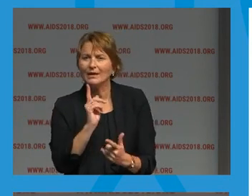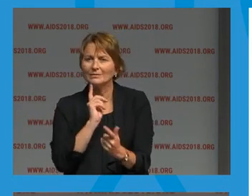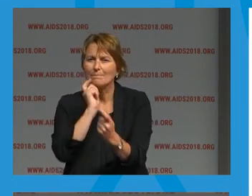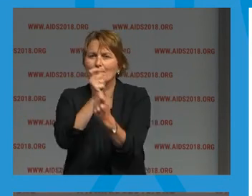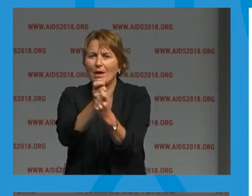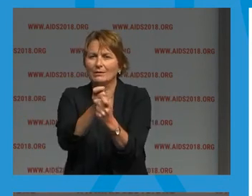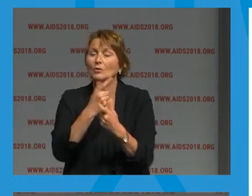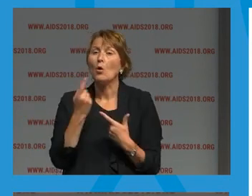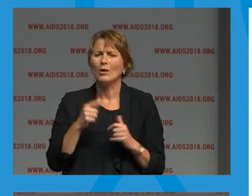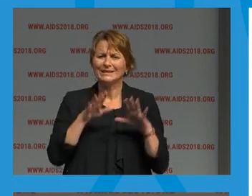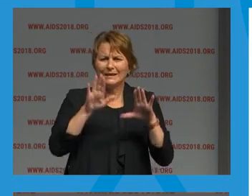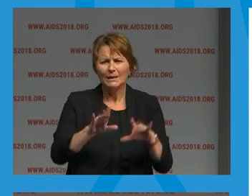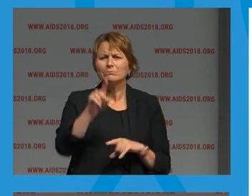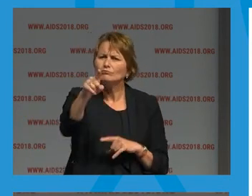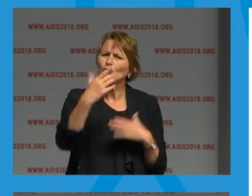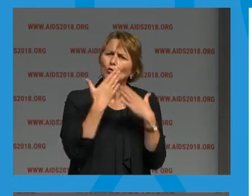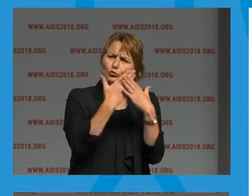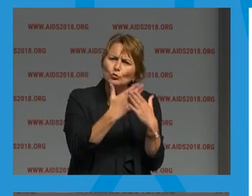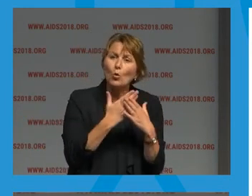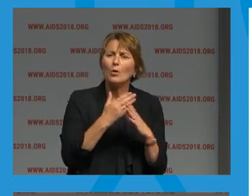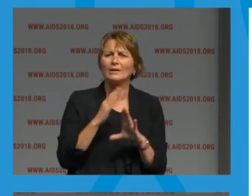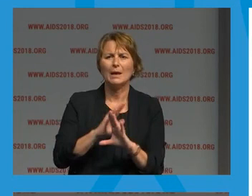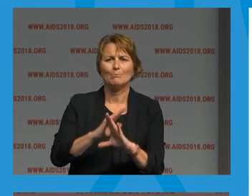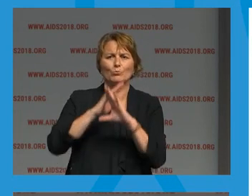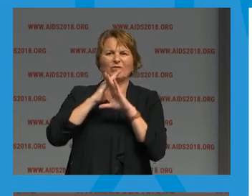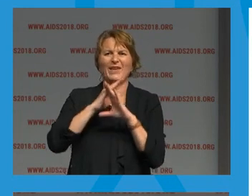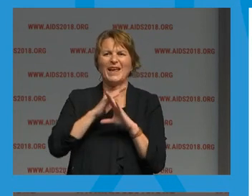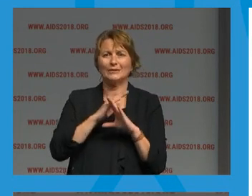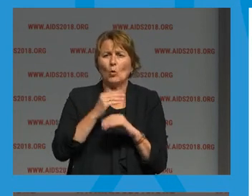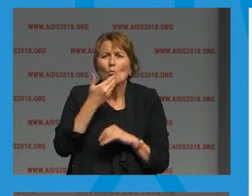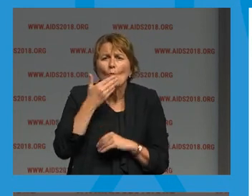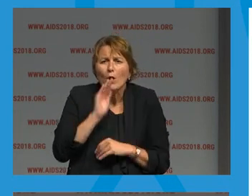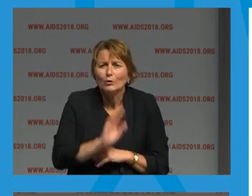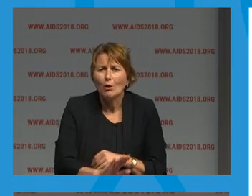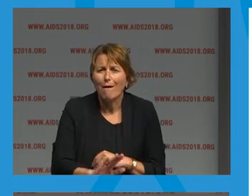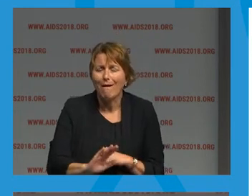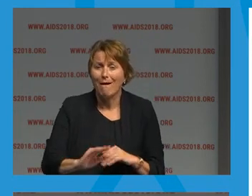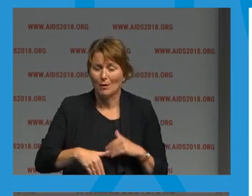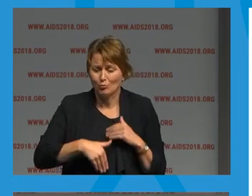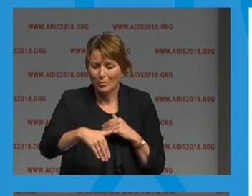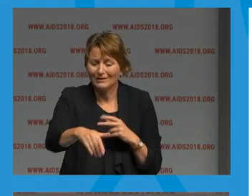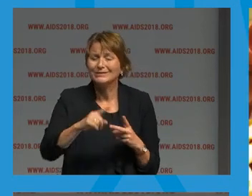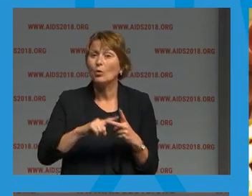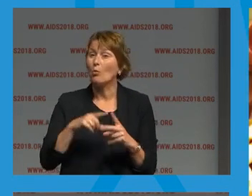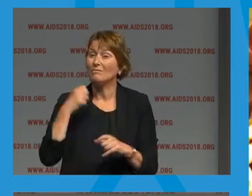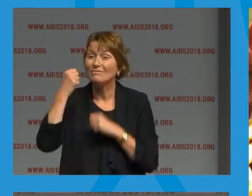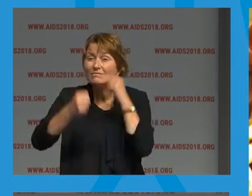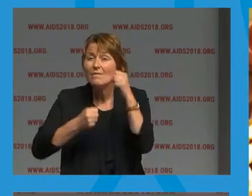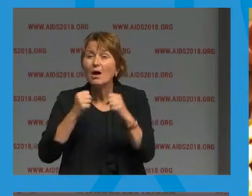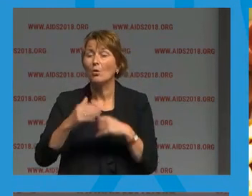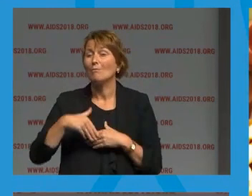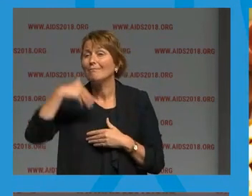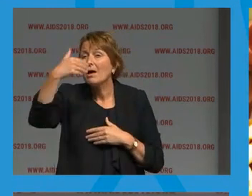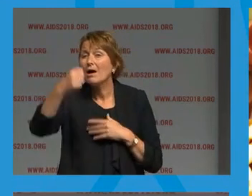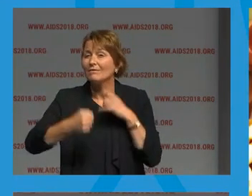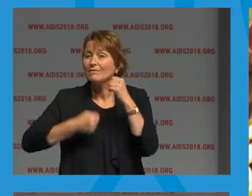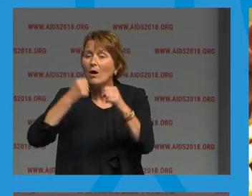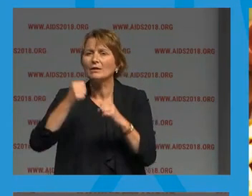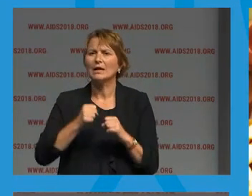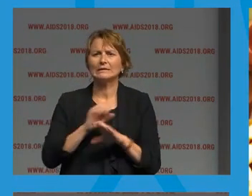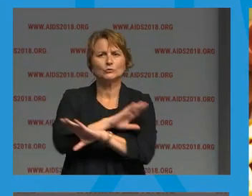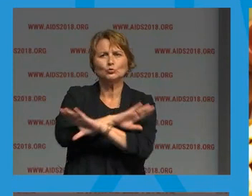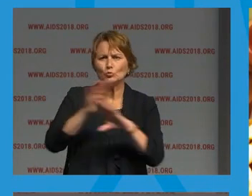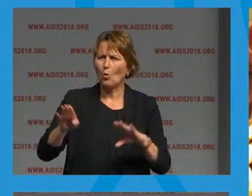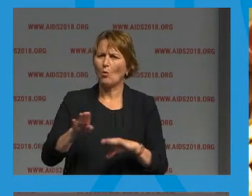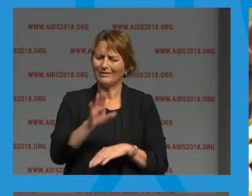school, how we prevent early pregnancies, how we prevent sexual violence, how we continue to do post-violent care, and how we reduce child marriage.